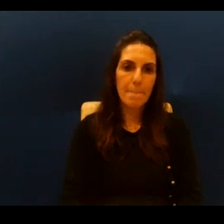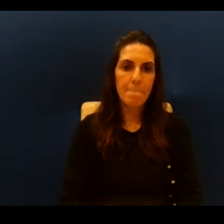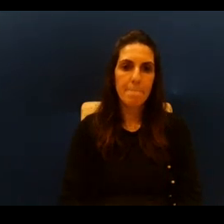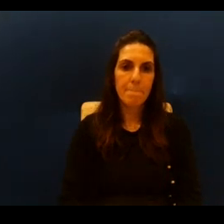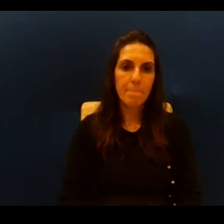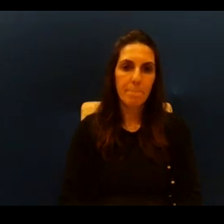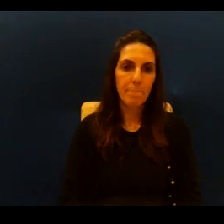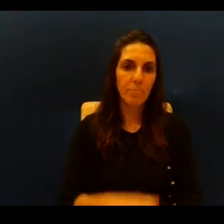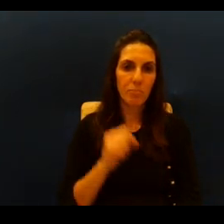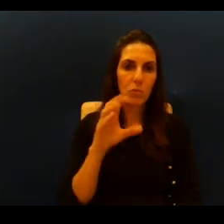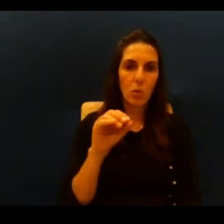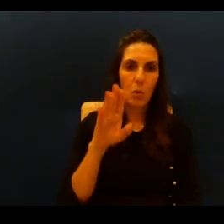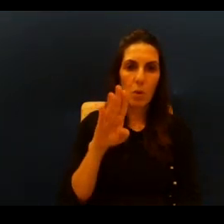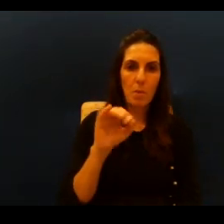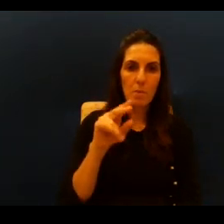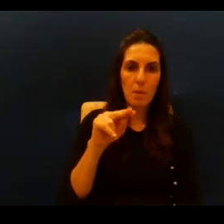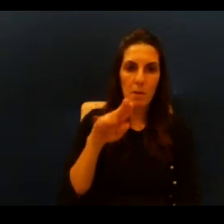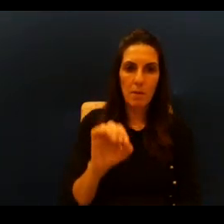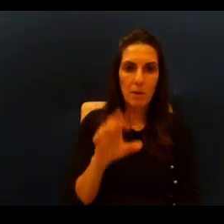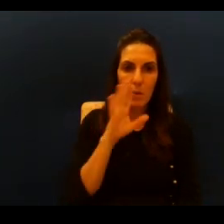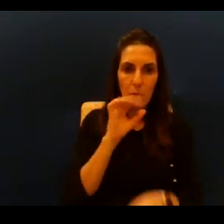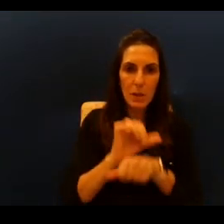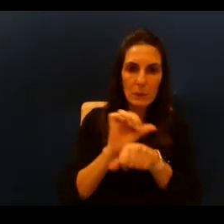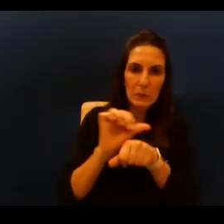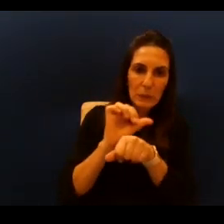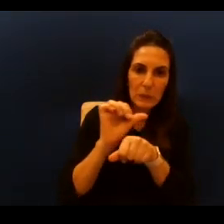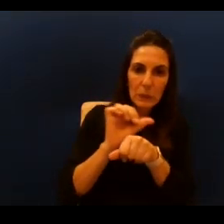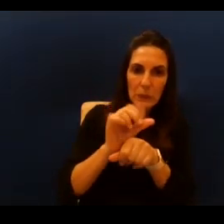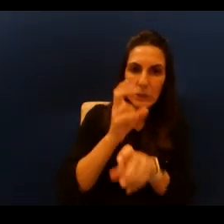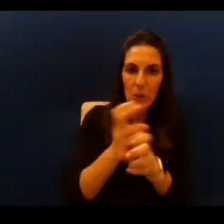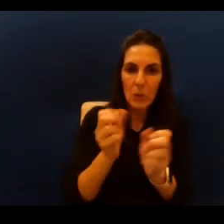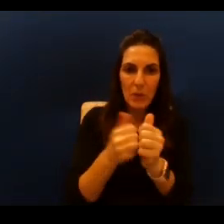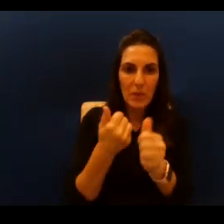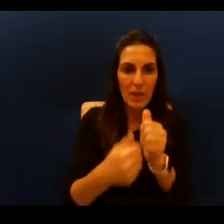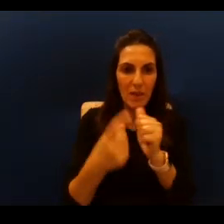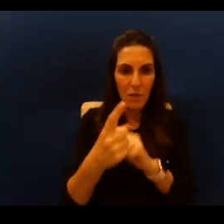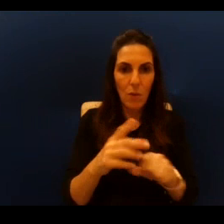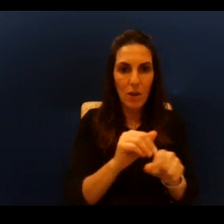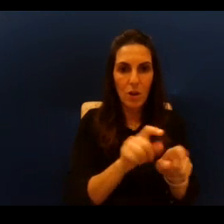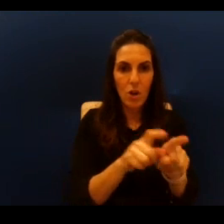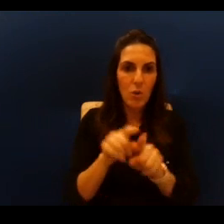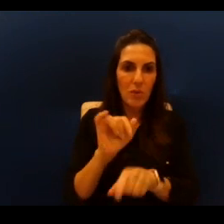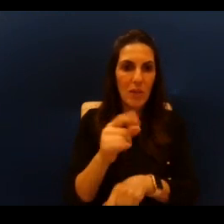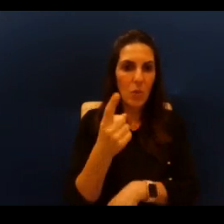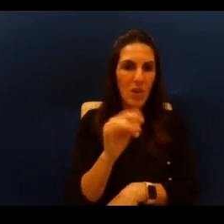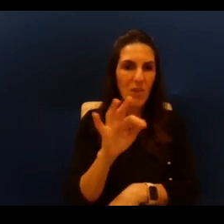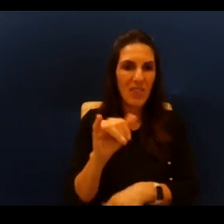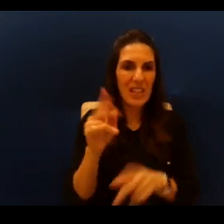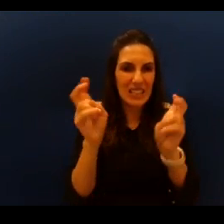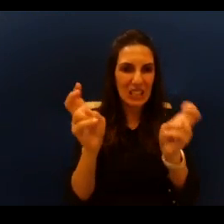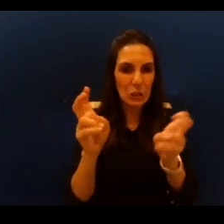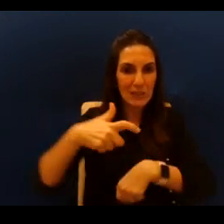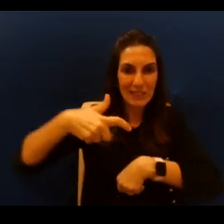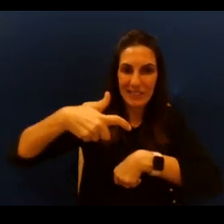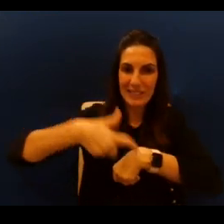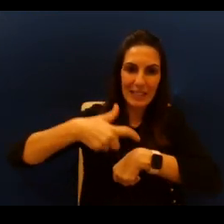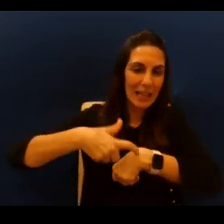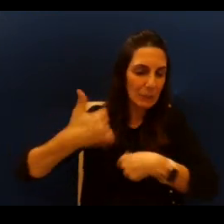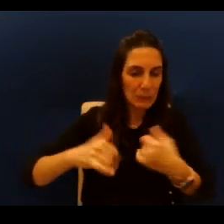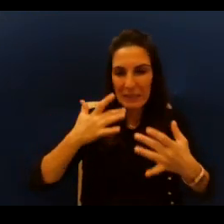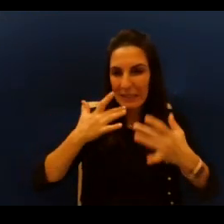So Bonnie has been working very hard with everyone, but it is one of those issues where timing is of the